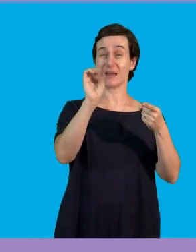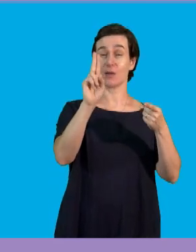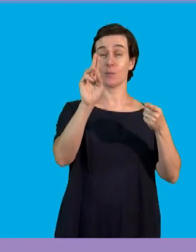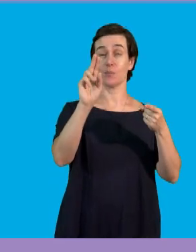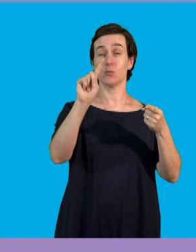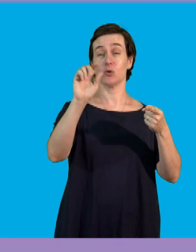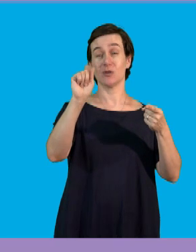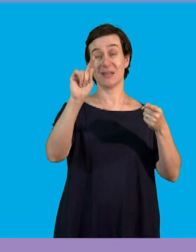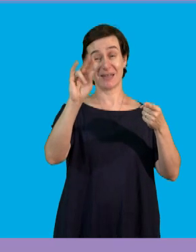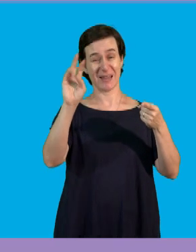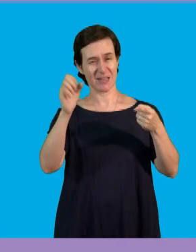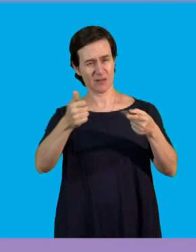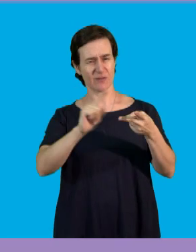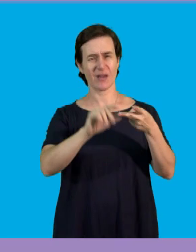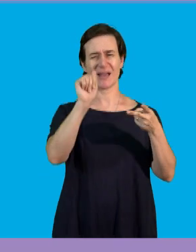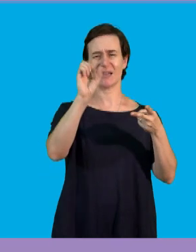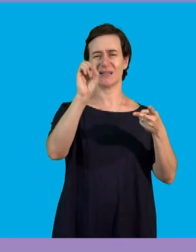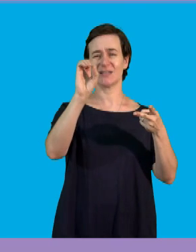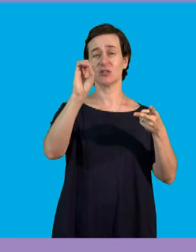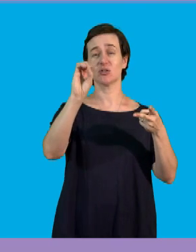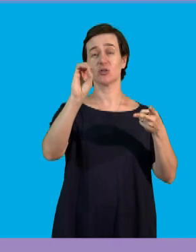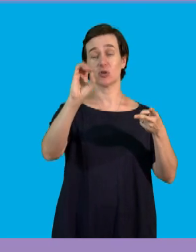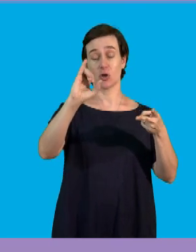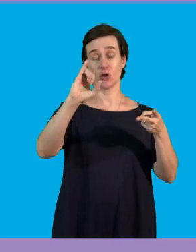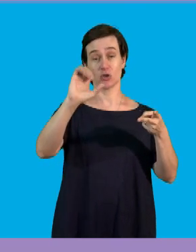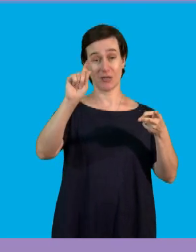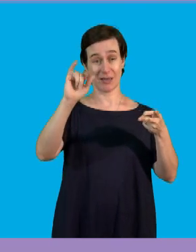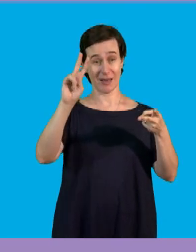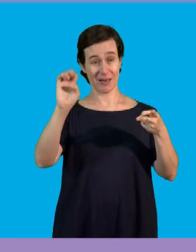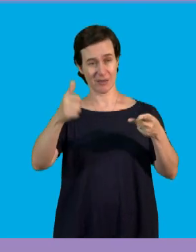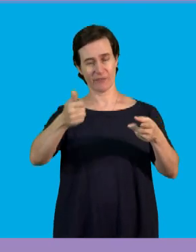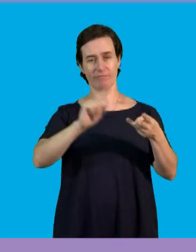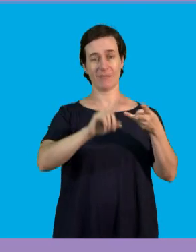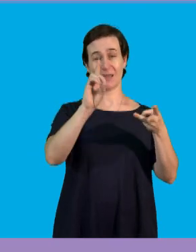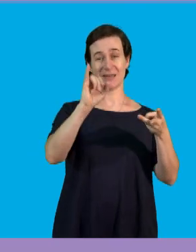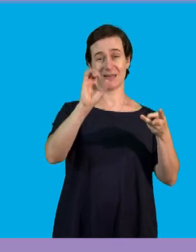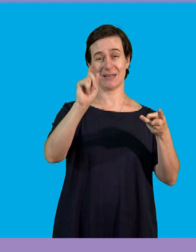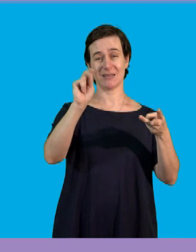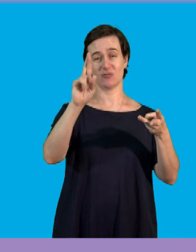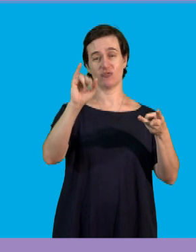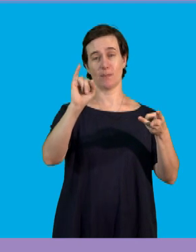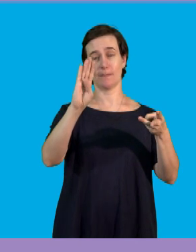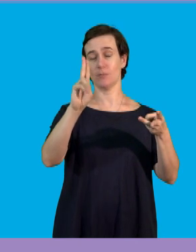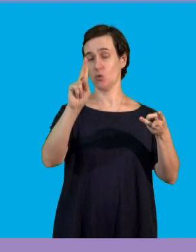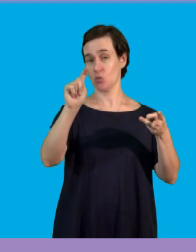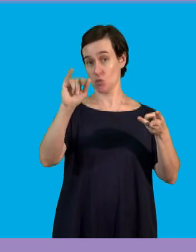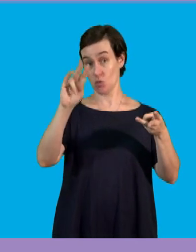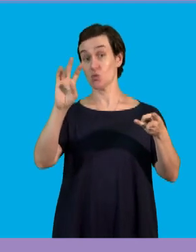you remember the commutative properties, the associative properties, and the distributive properties that we were working